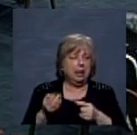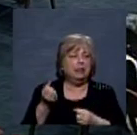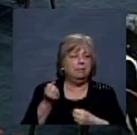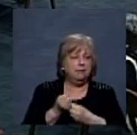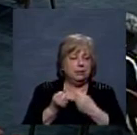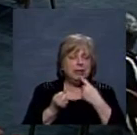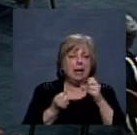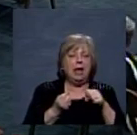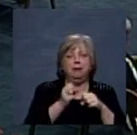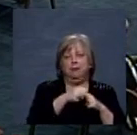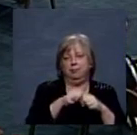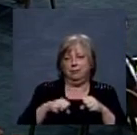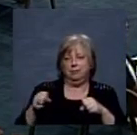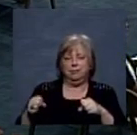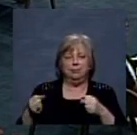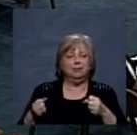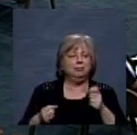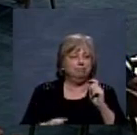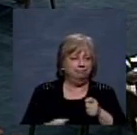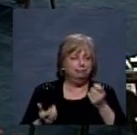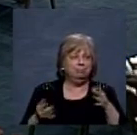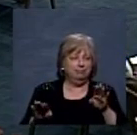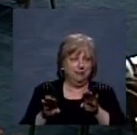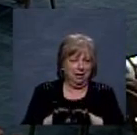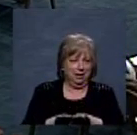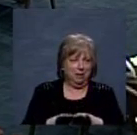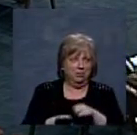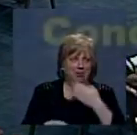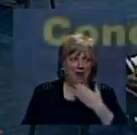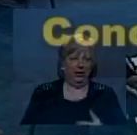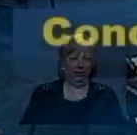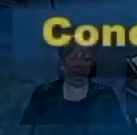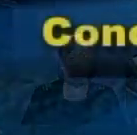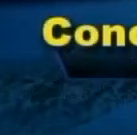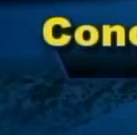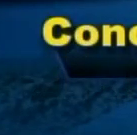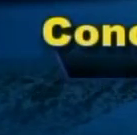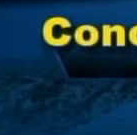in favor, indicate by saying aye. Aye. Or an adjournment. Thank you.